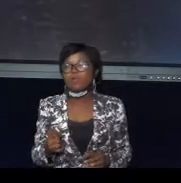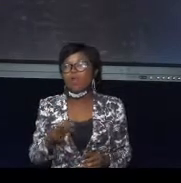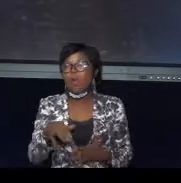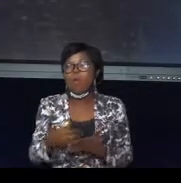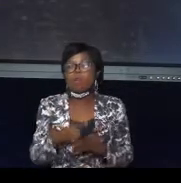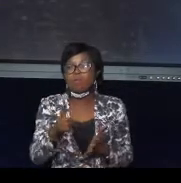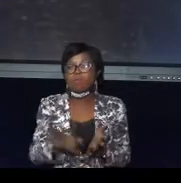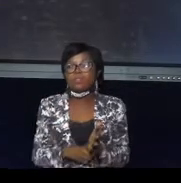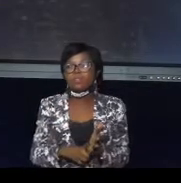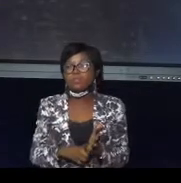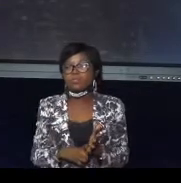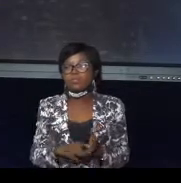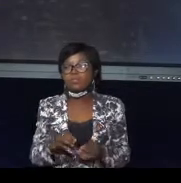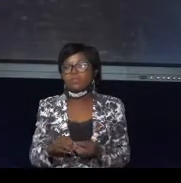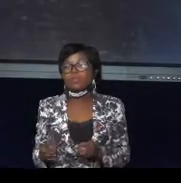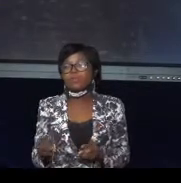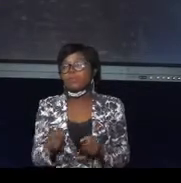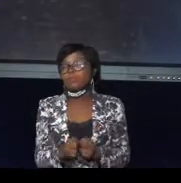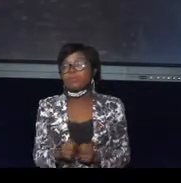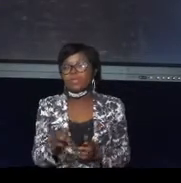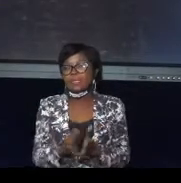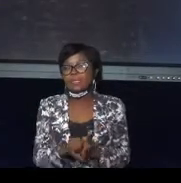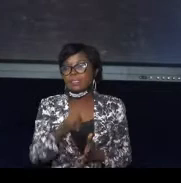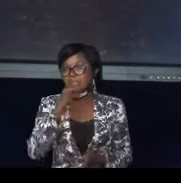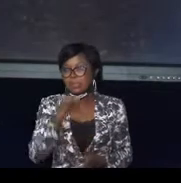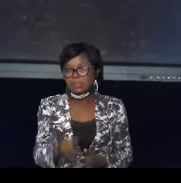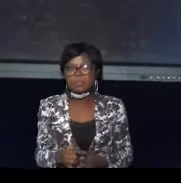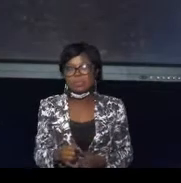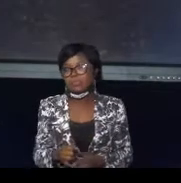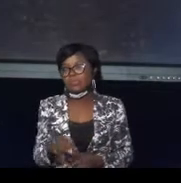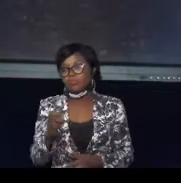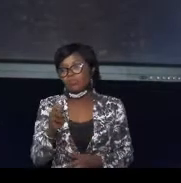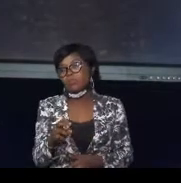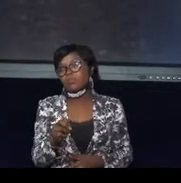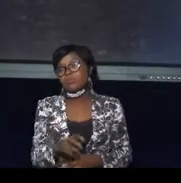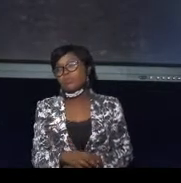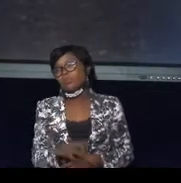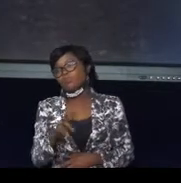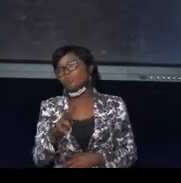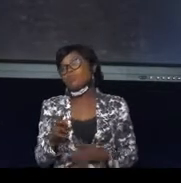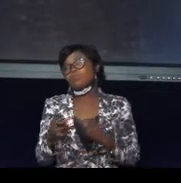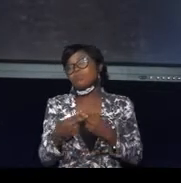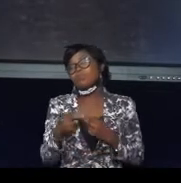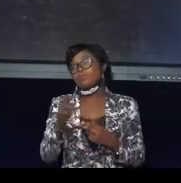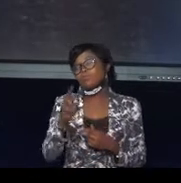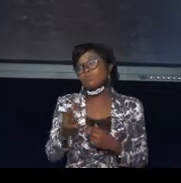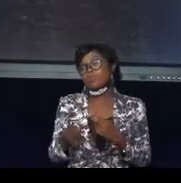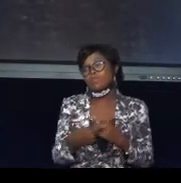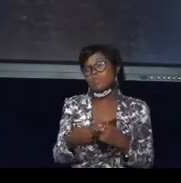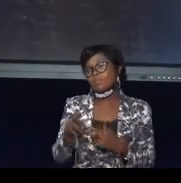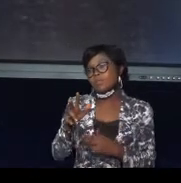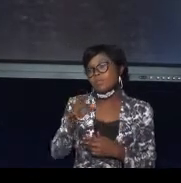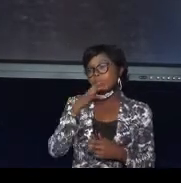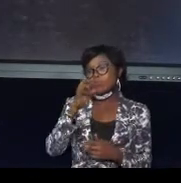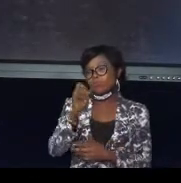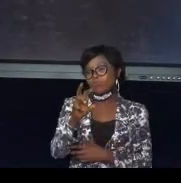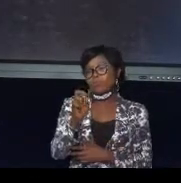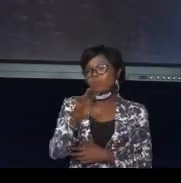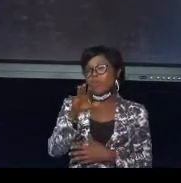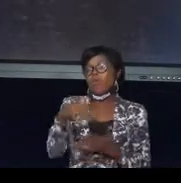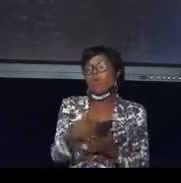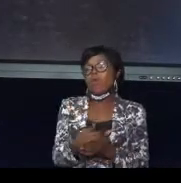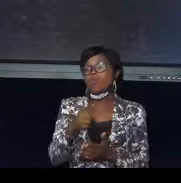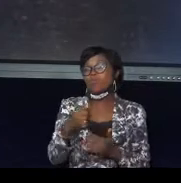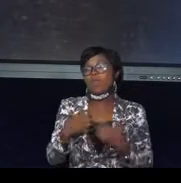to multiply all these numbers together, and that is 12. 2 times 2 times 3, you get 12. It's as simple as